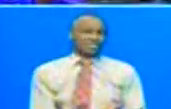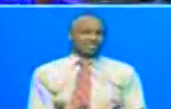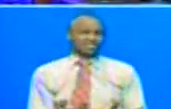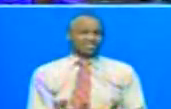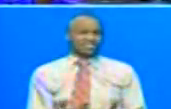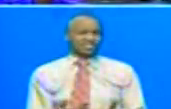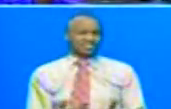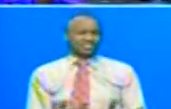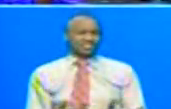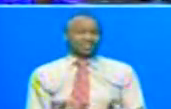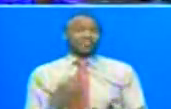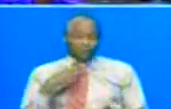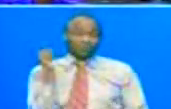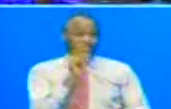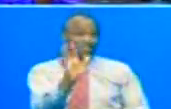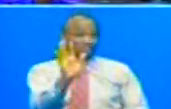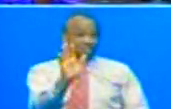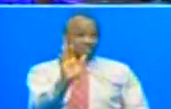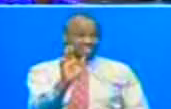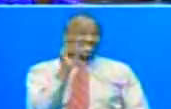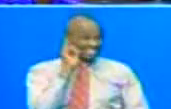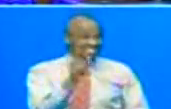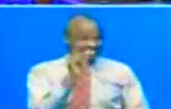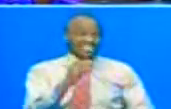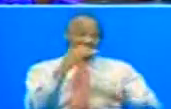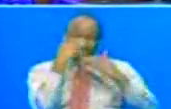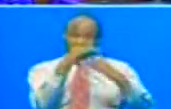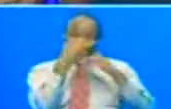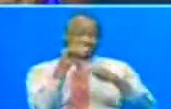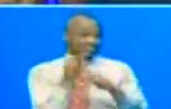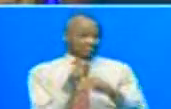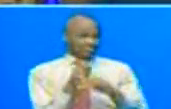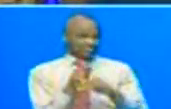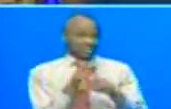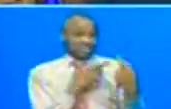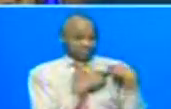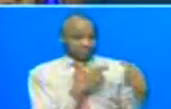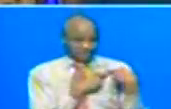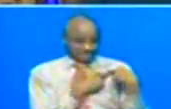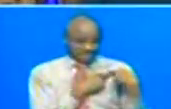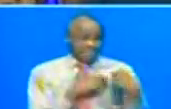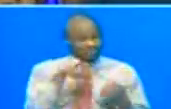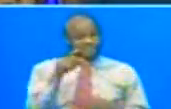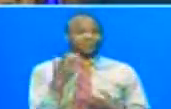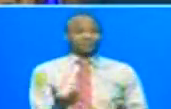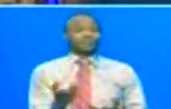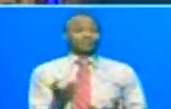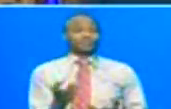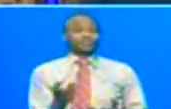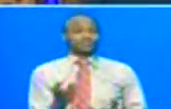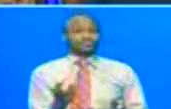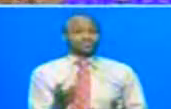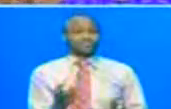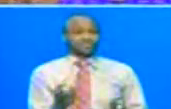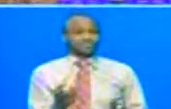you this. Let me finish. Okay. These are very limited votes. Yes. There, the president made a mistake, I believe. Okay,